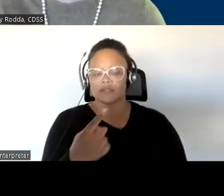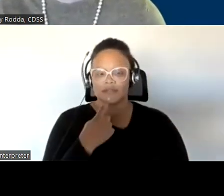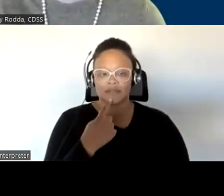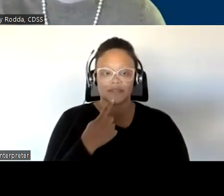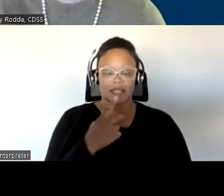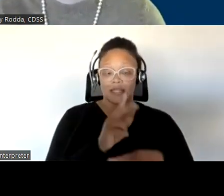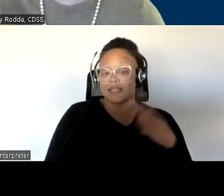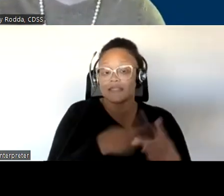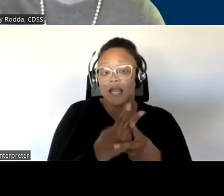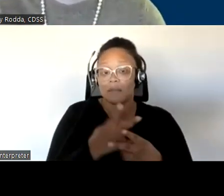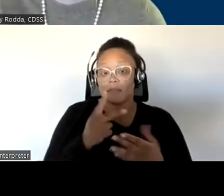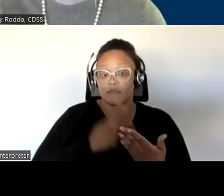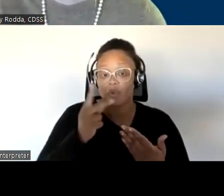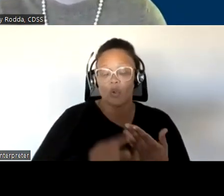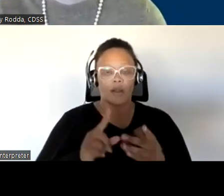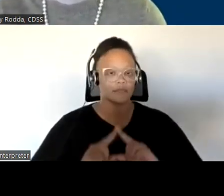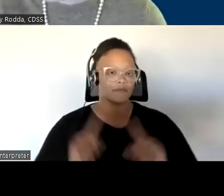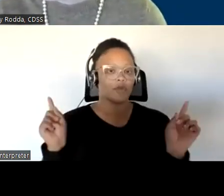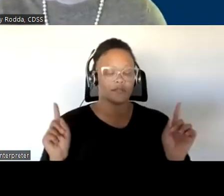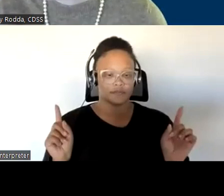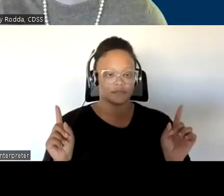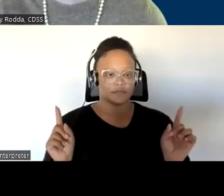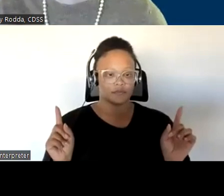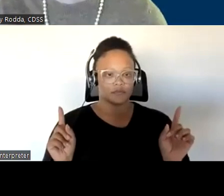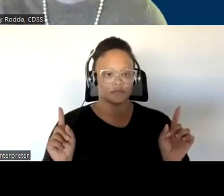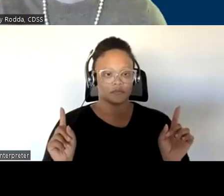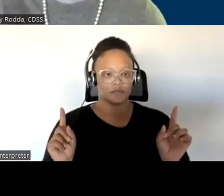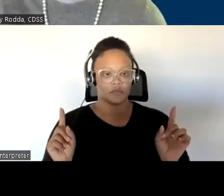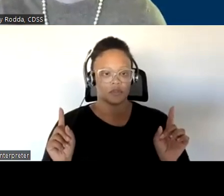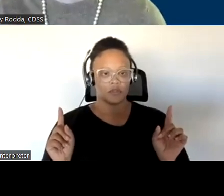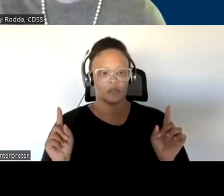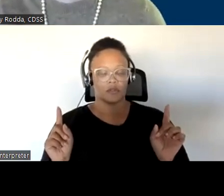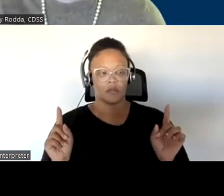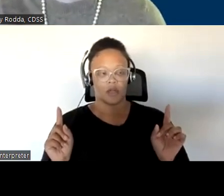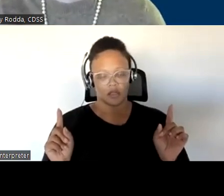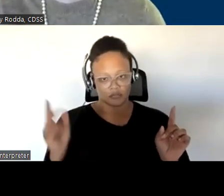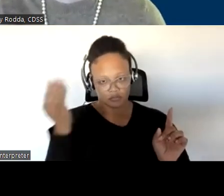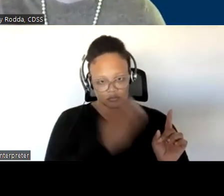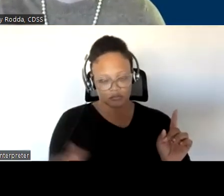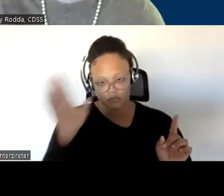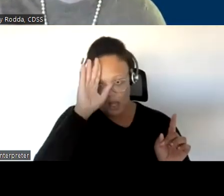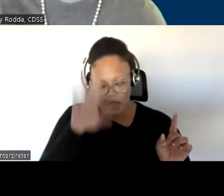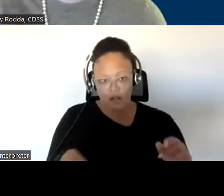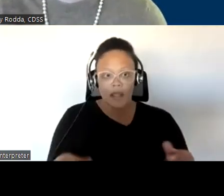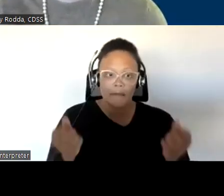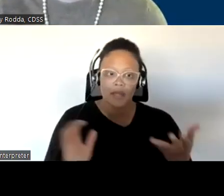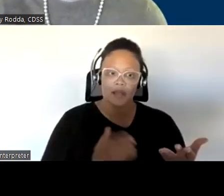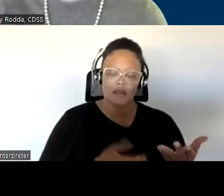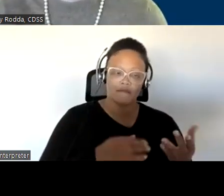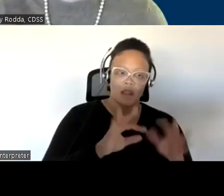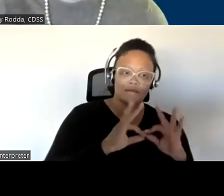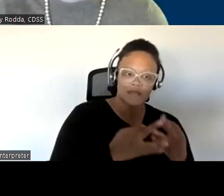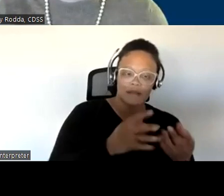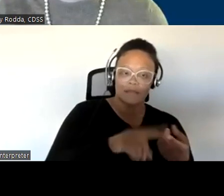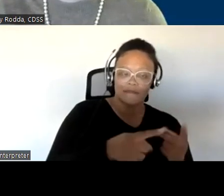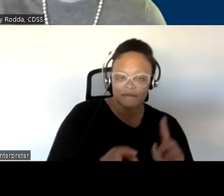has changed. And I just want to flag that I know that a lot of our family, friend, and neighbor providers might be living with